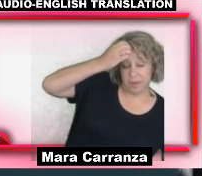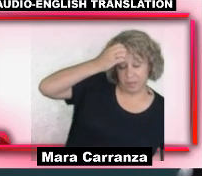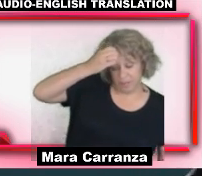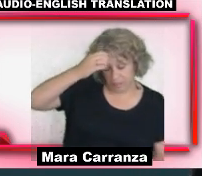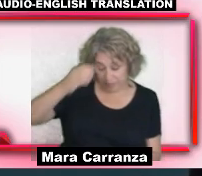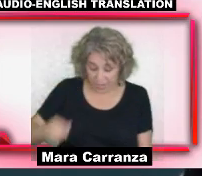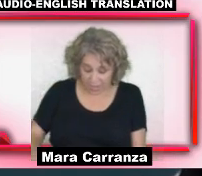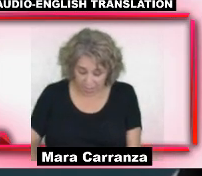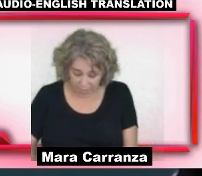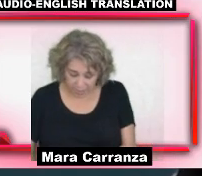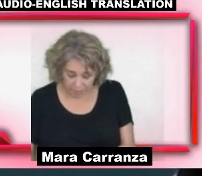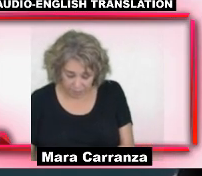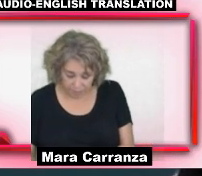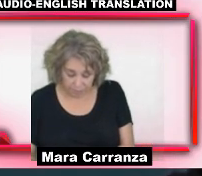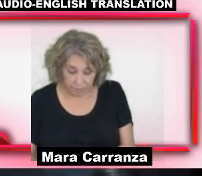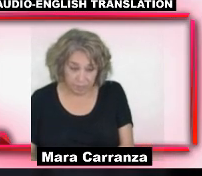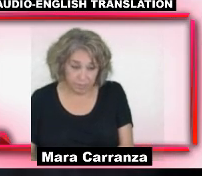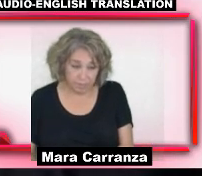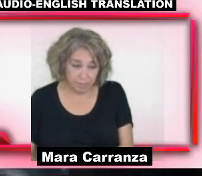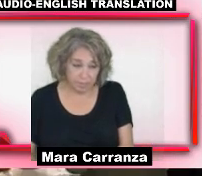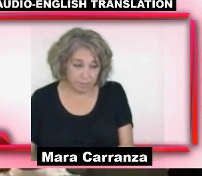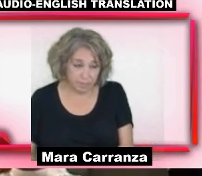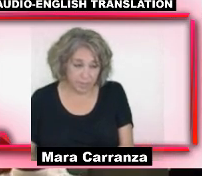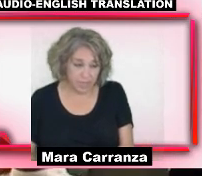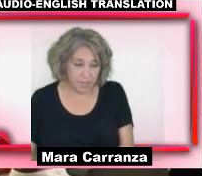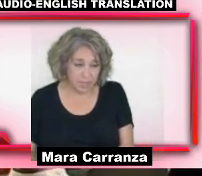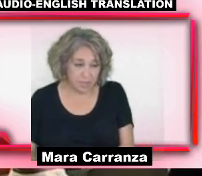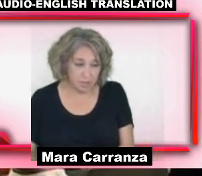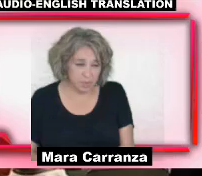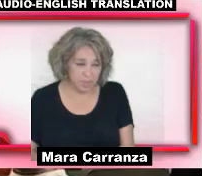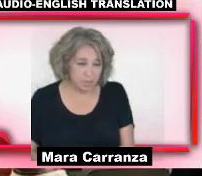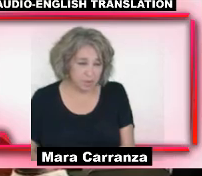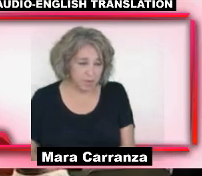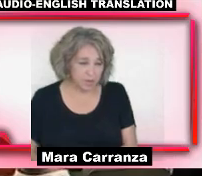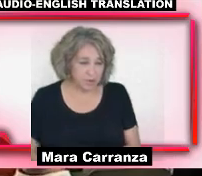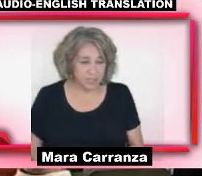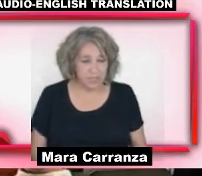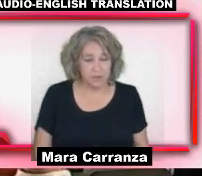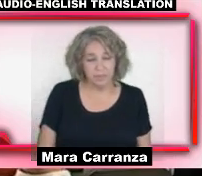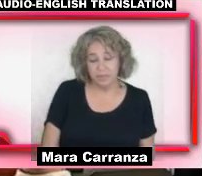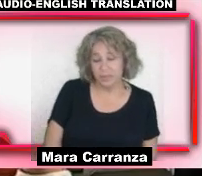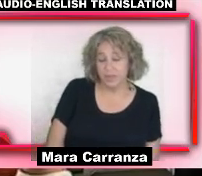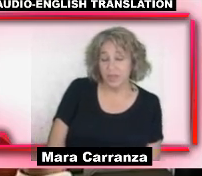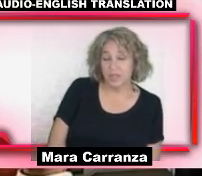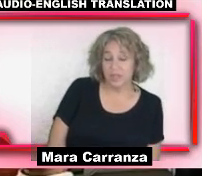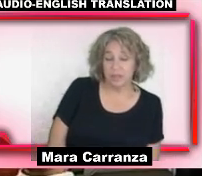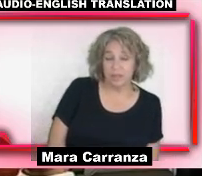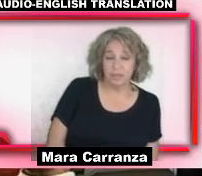plantearon que estaban aumentando. And they told me they were increasing.